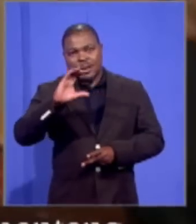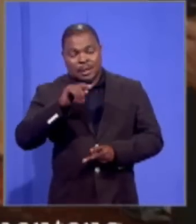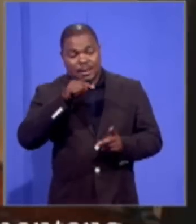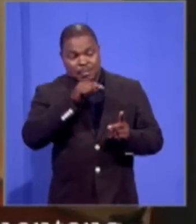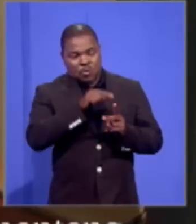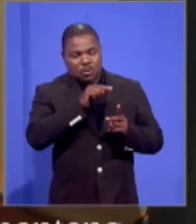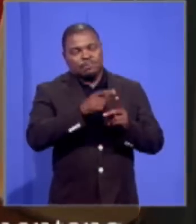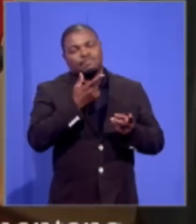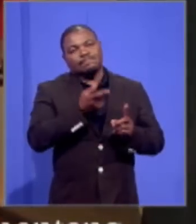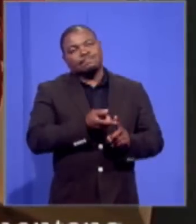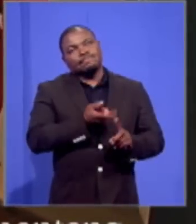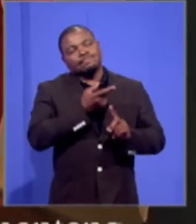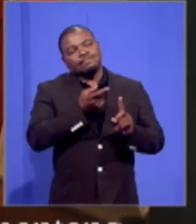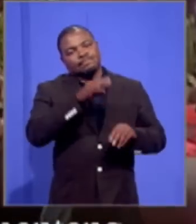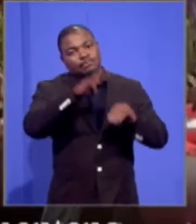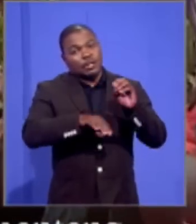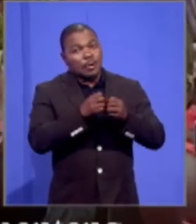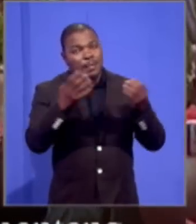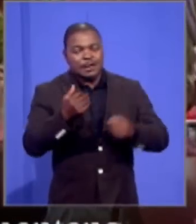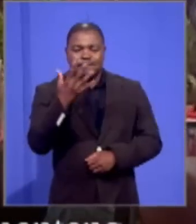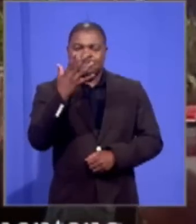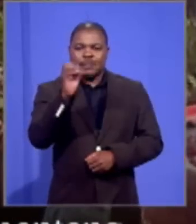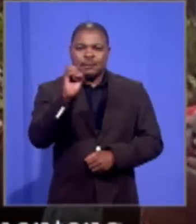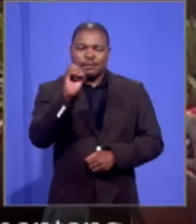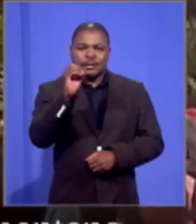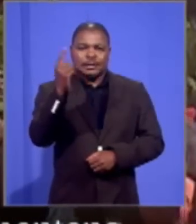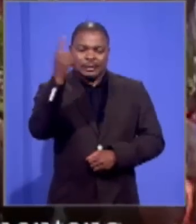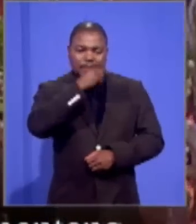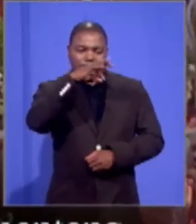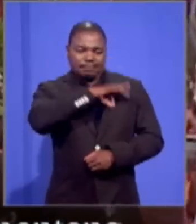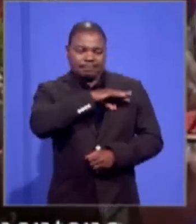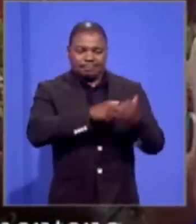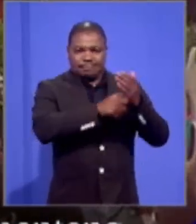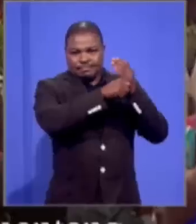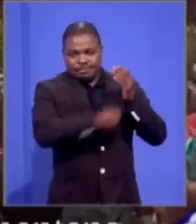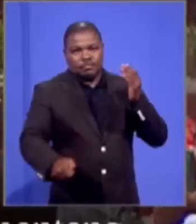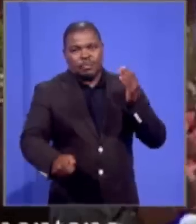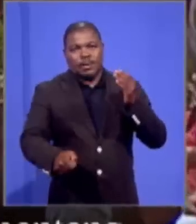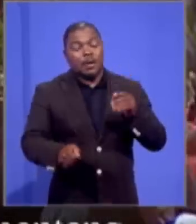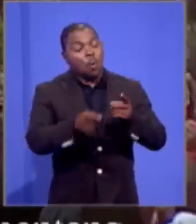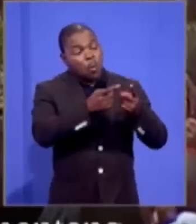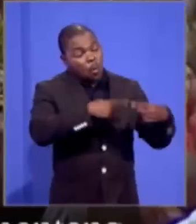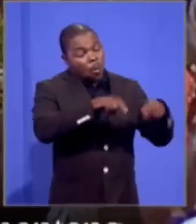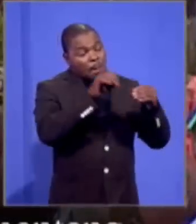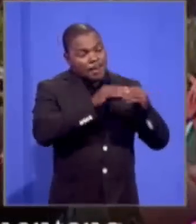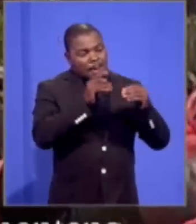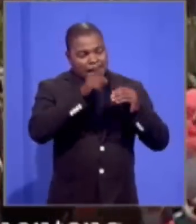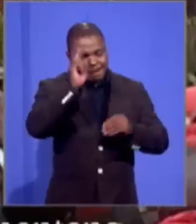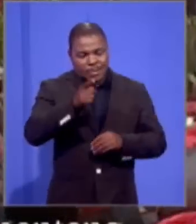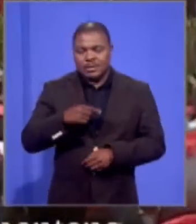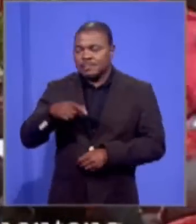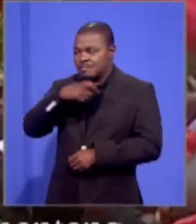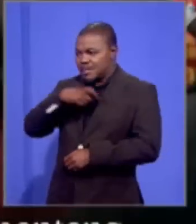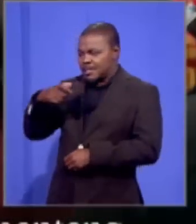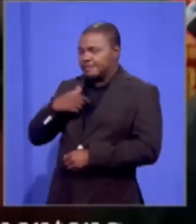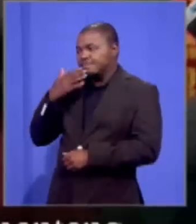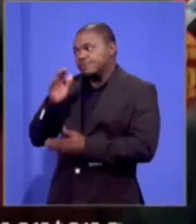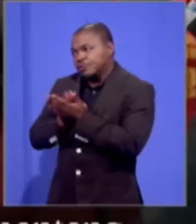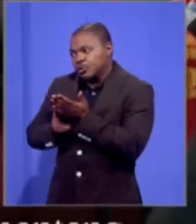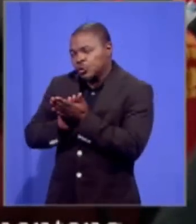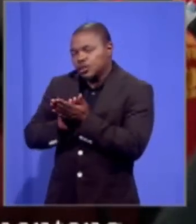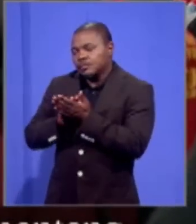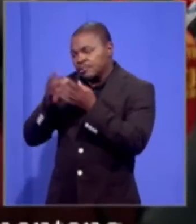go tšeelwa mogolo wa matšatši a 50. Maloko ka moka a swanelwa ke go kgopela tshwarelo go mopresidente,